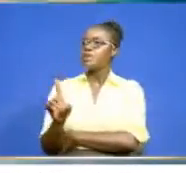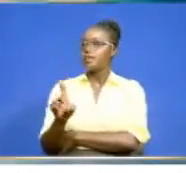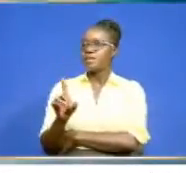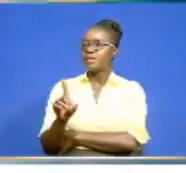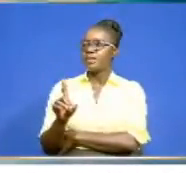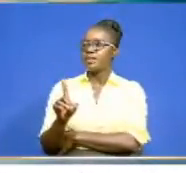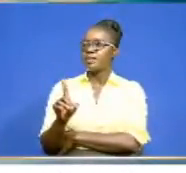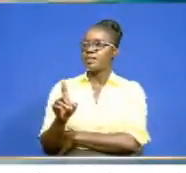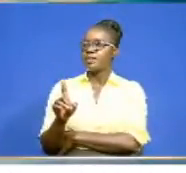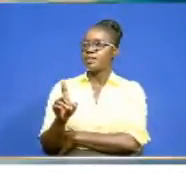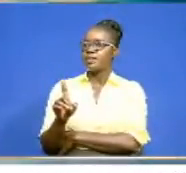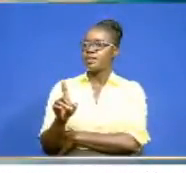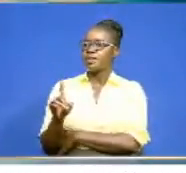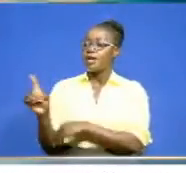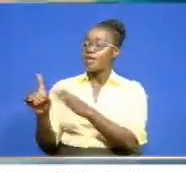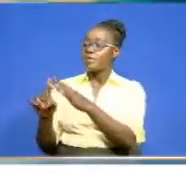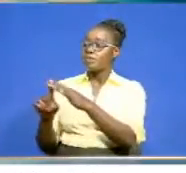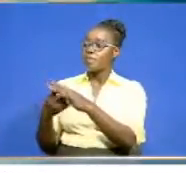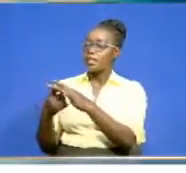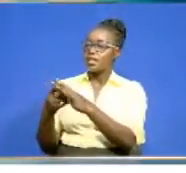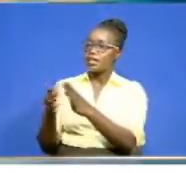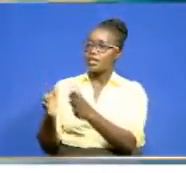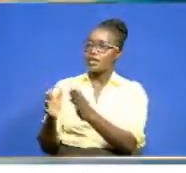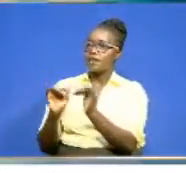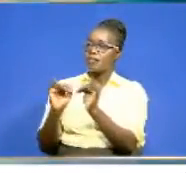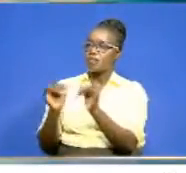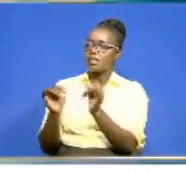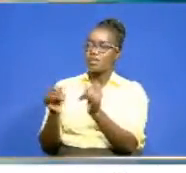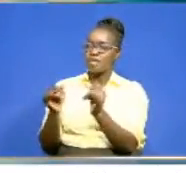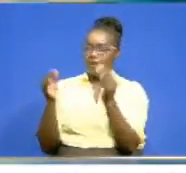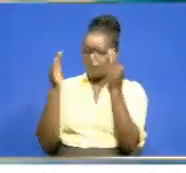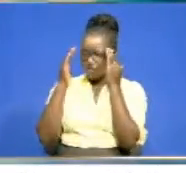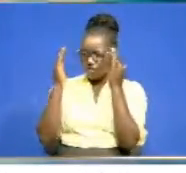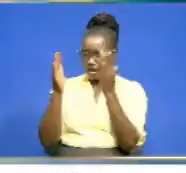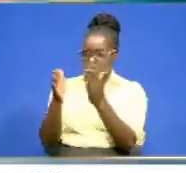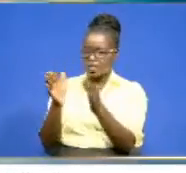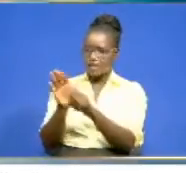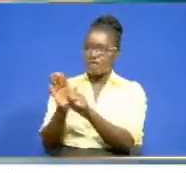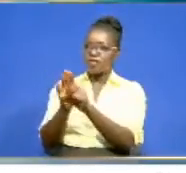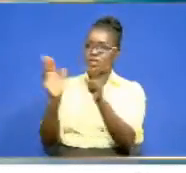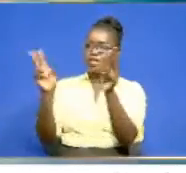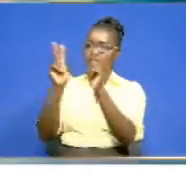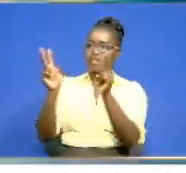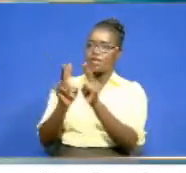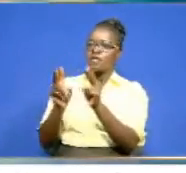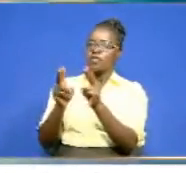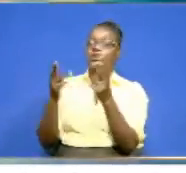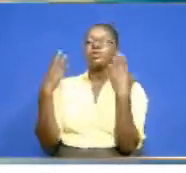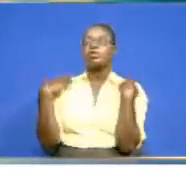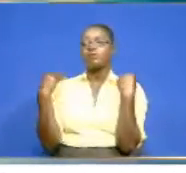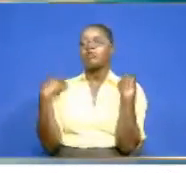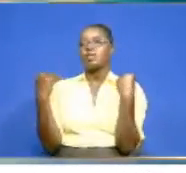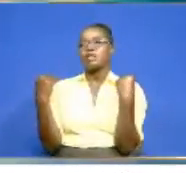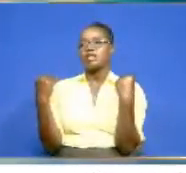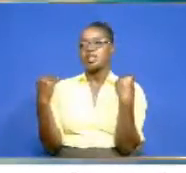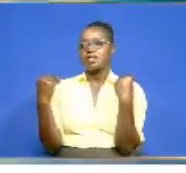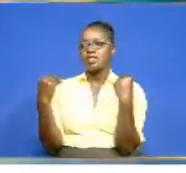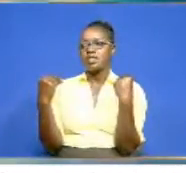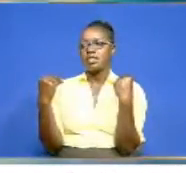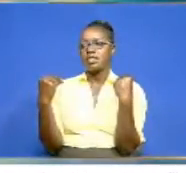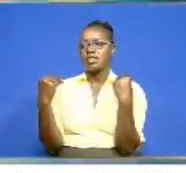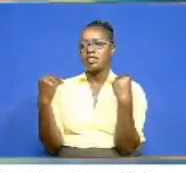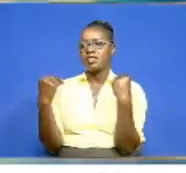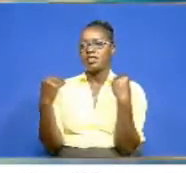media. Our media, we focus so much on the international sports instead of